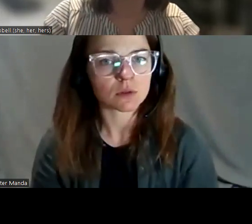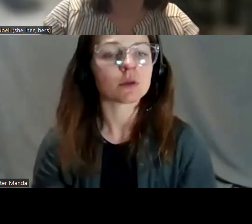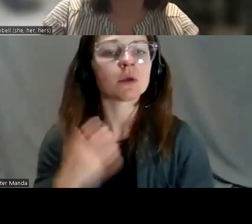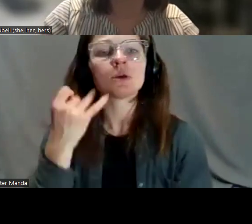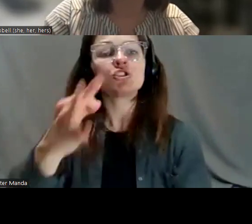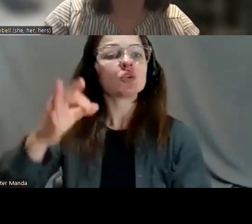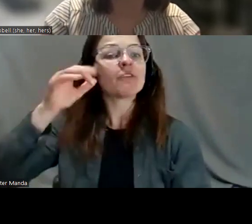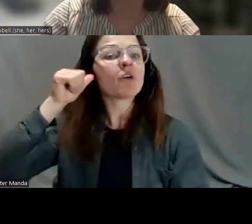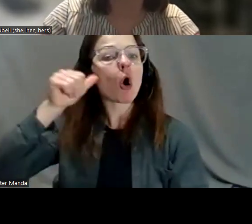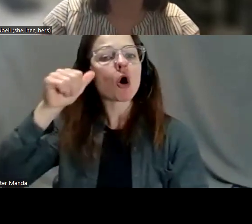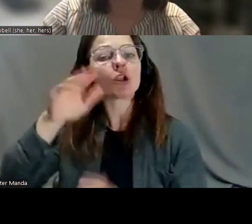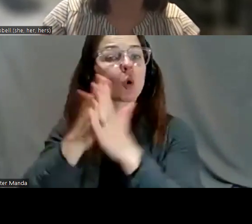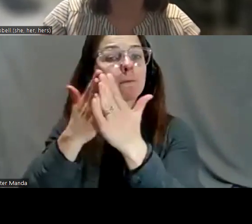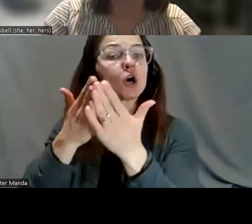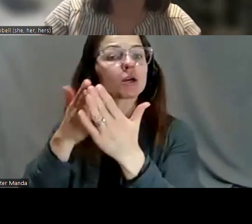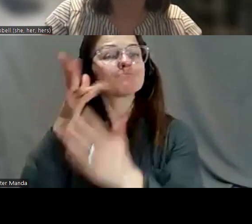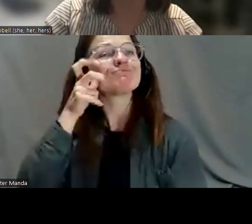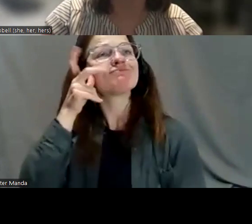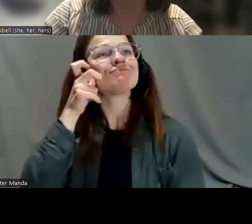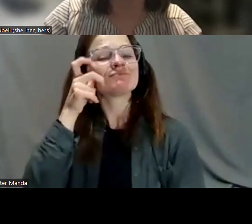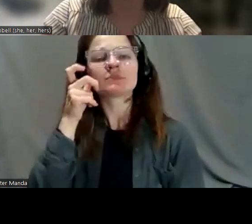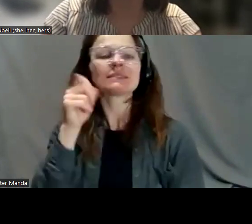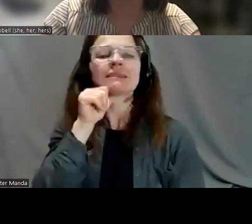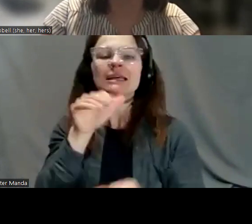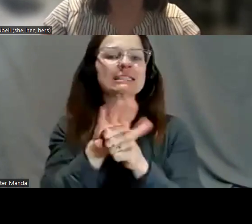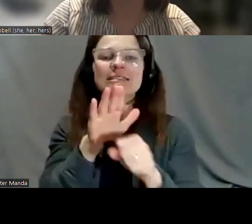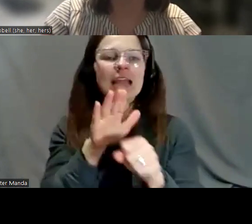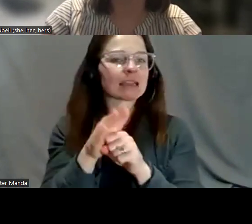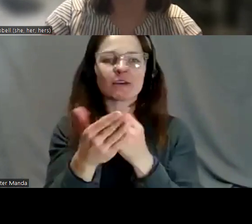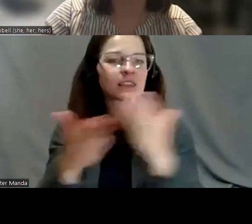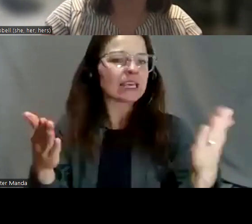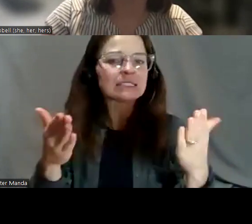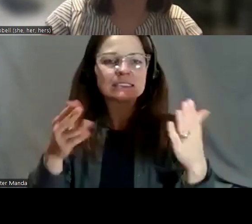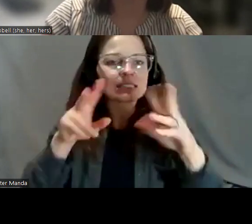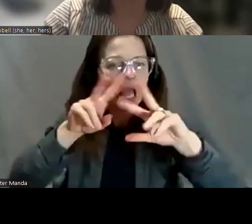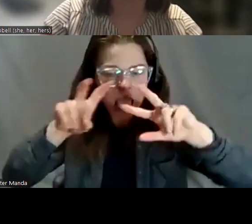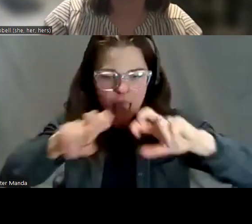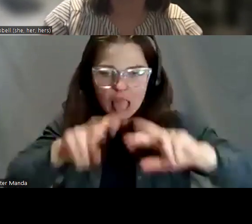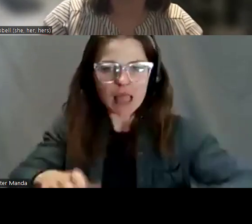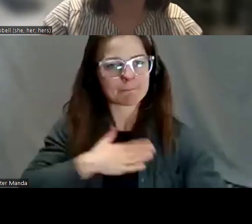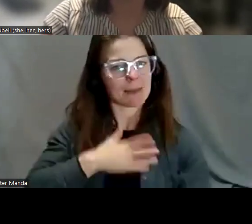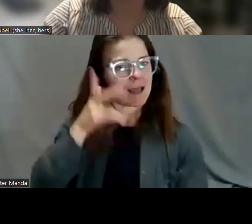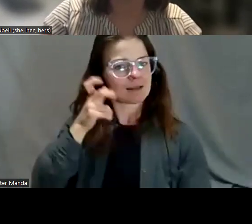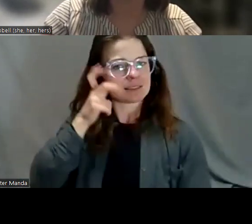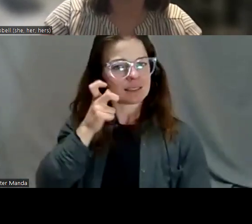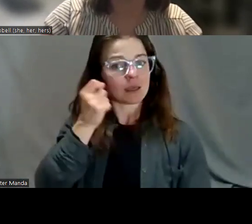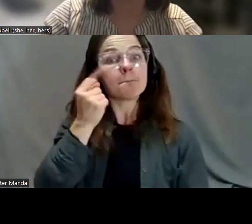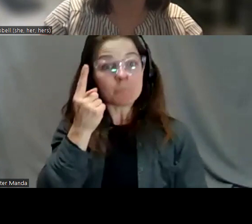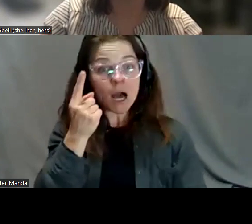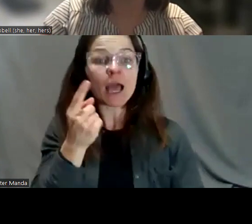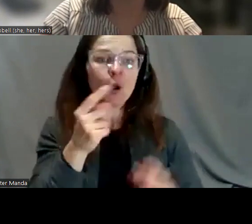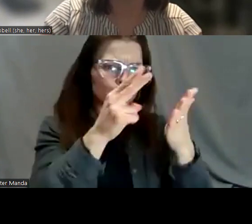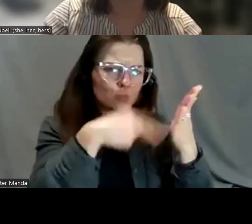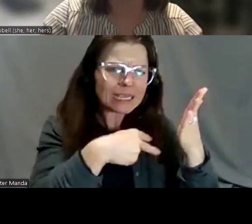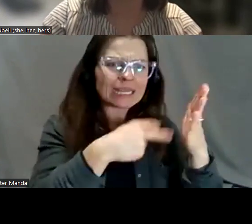play an audiobook on my phone, there are not enough tools to analyze what I'm playing, but there are enough tools to analyze what I am reading